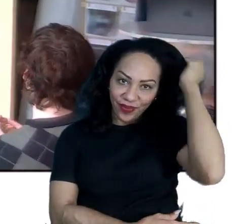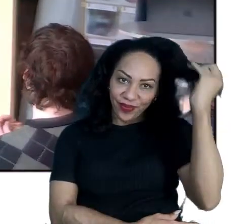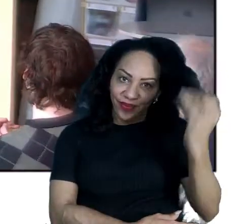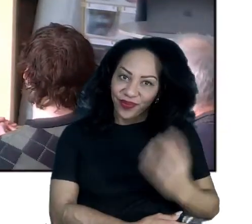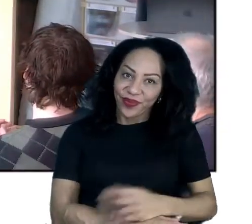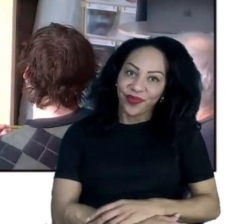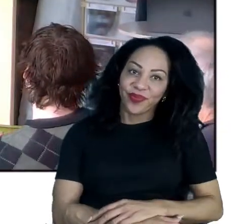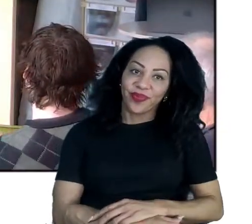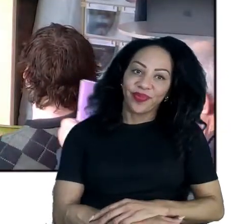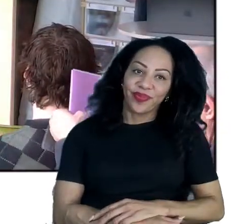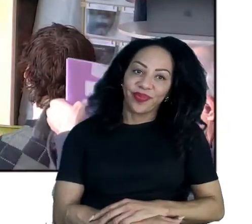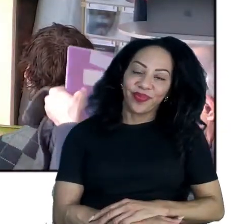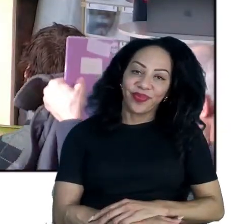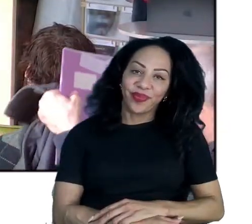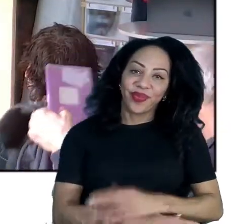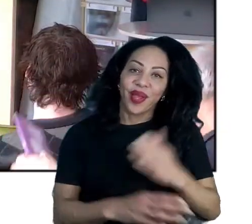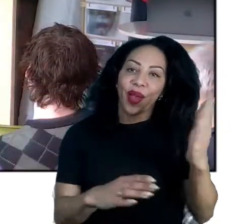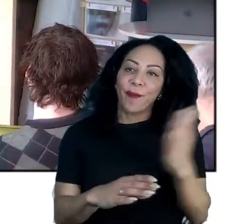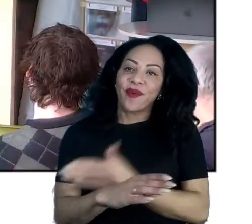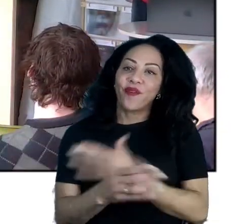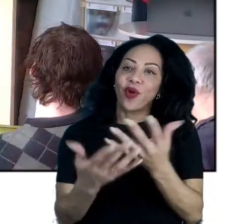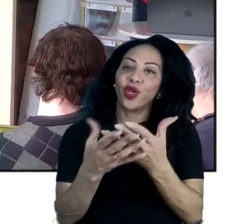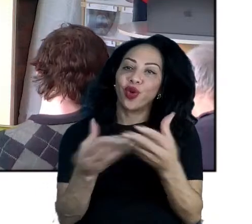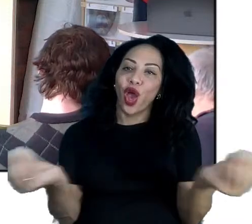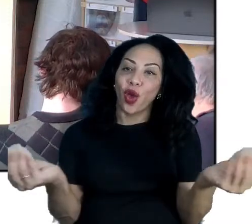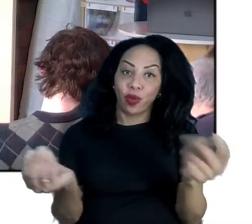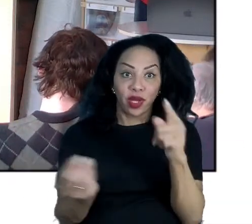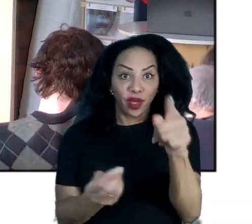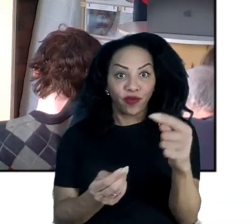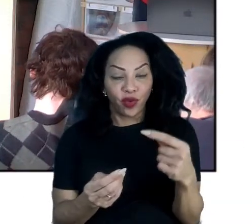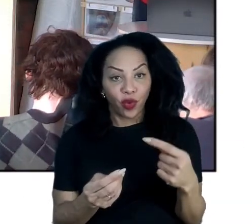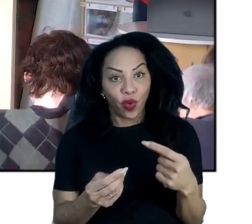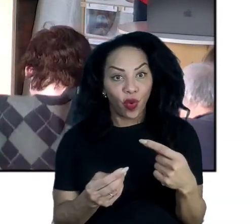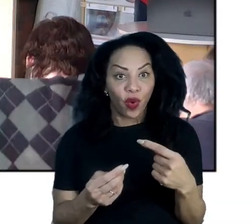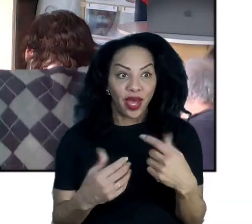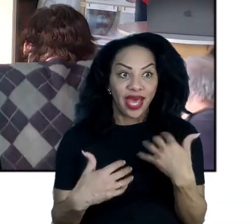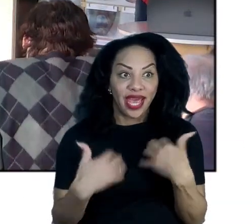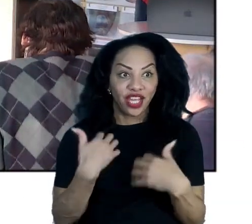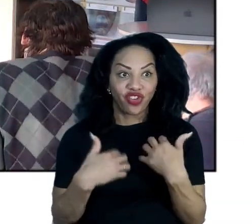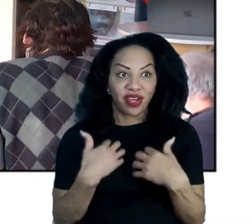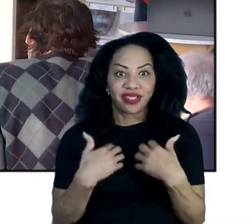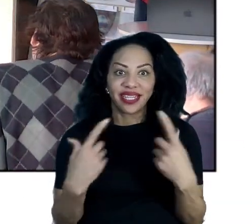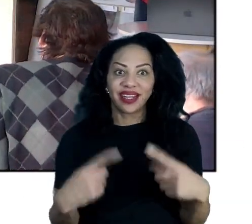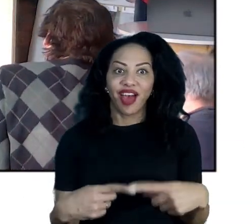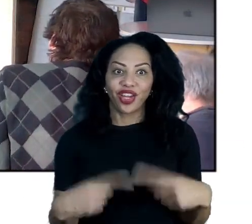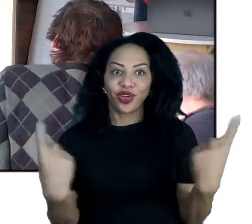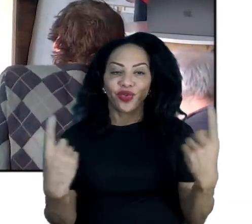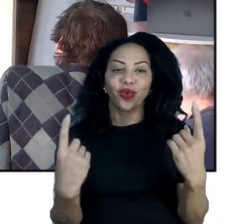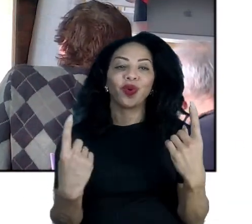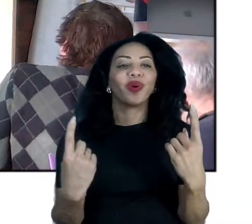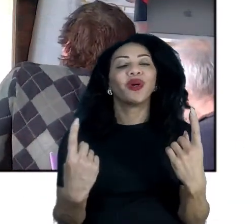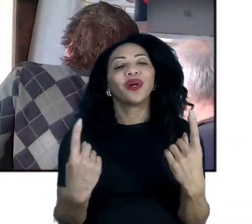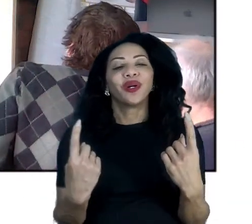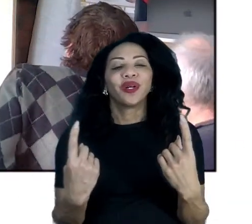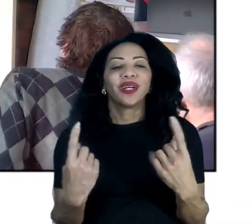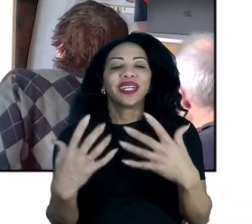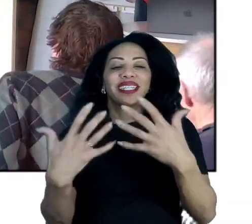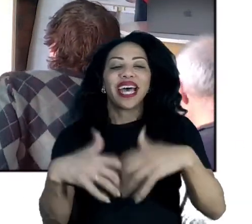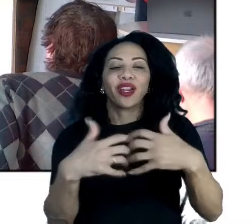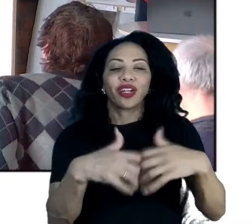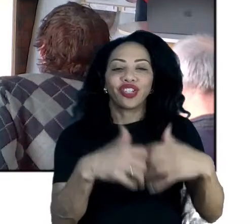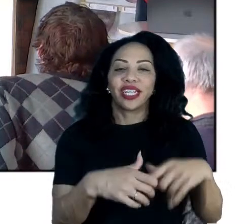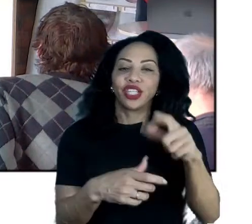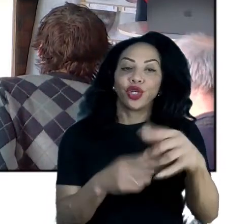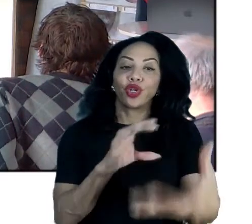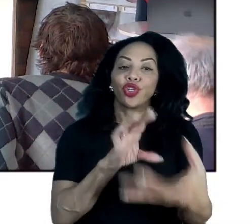All right, before you go, if you are interested in unusual communication technologies, tonight is our Winter Residency Showcase, where you can join us for an evening